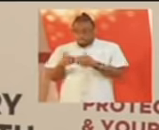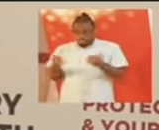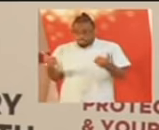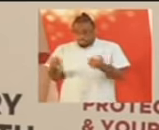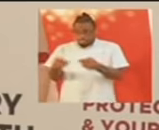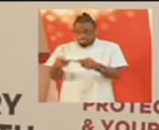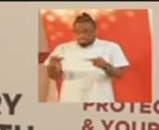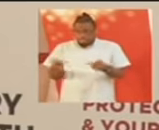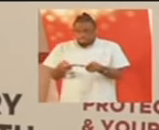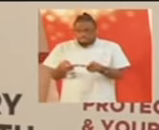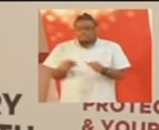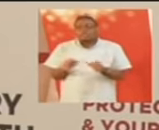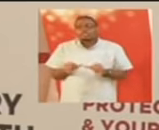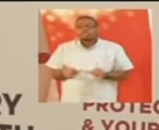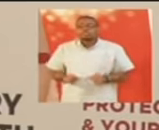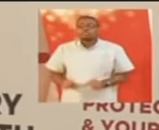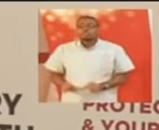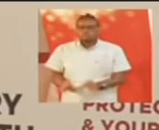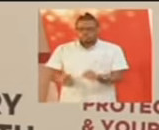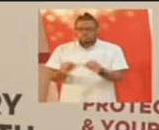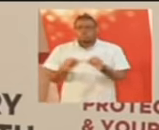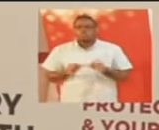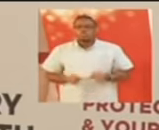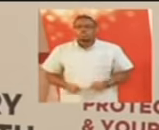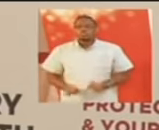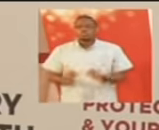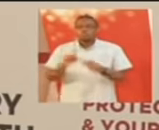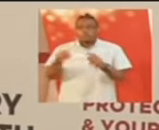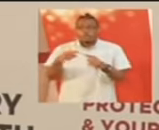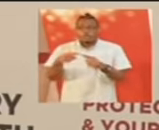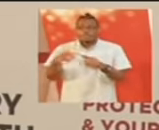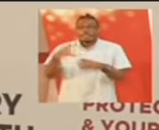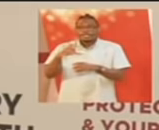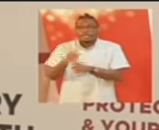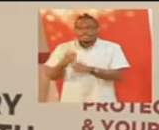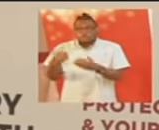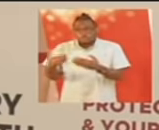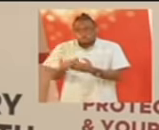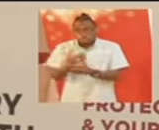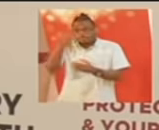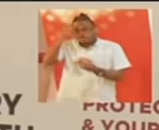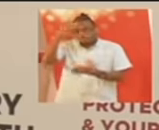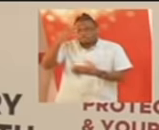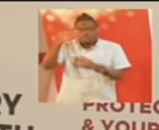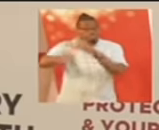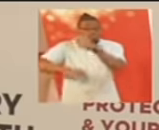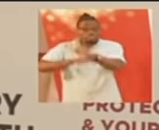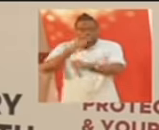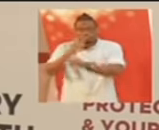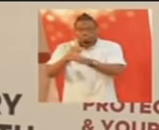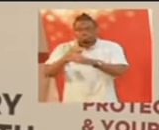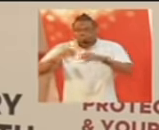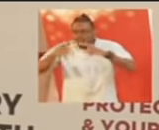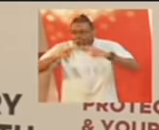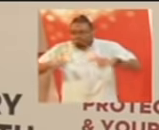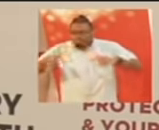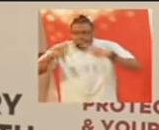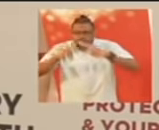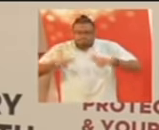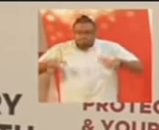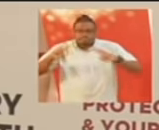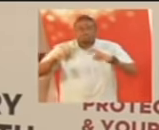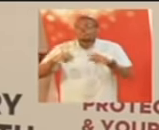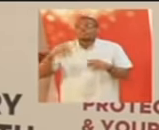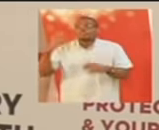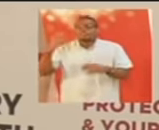of the disease and new information and international evidence that is coming forward on the management of COVID-19. It